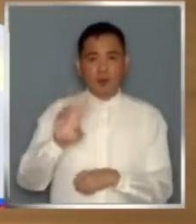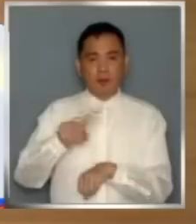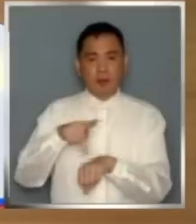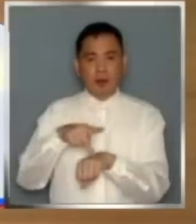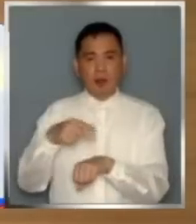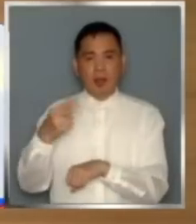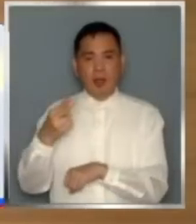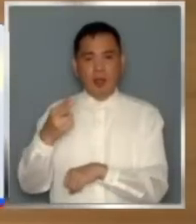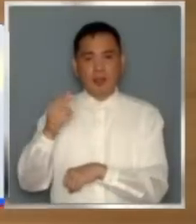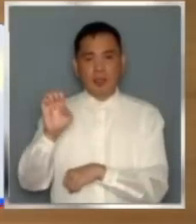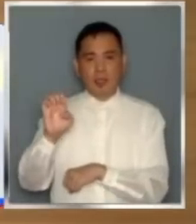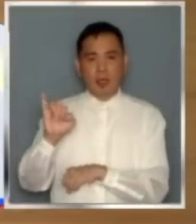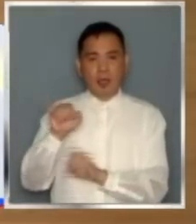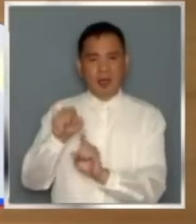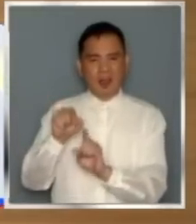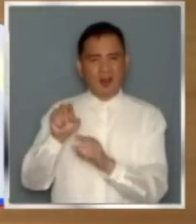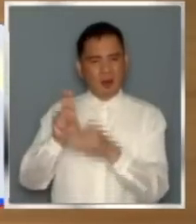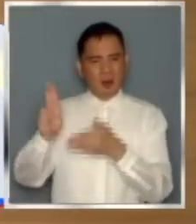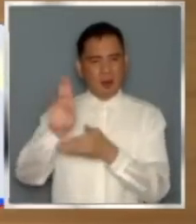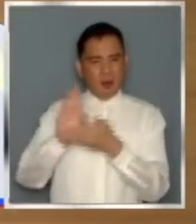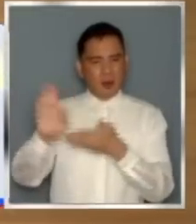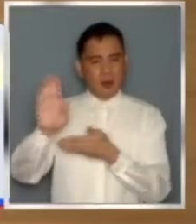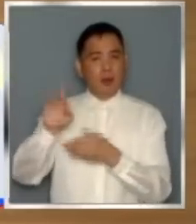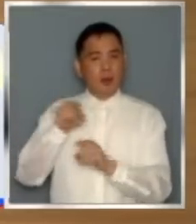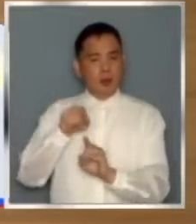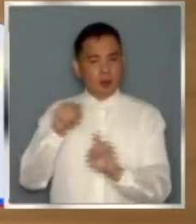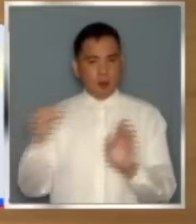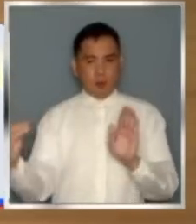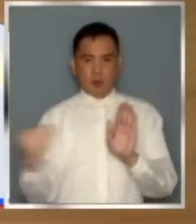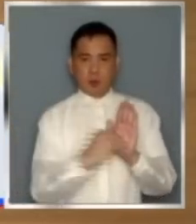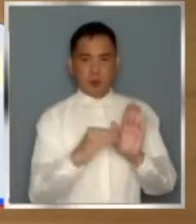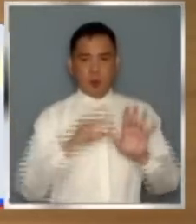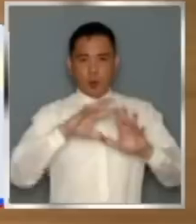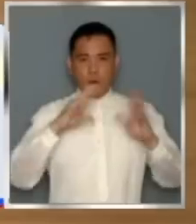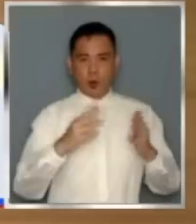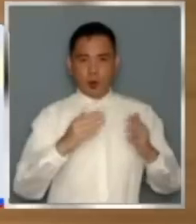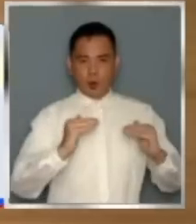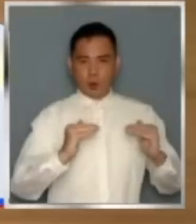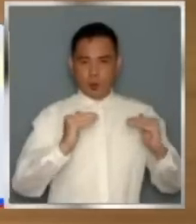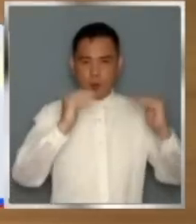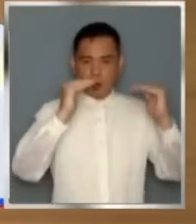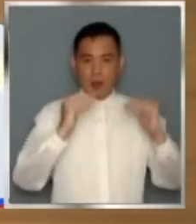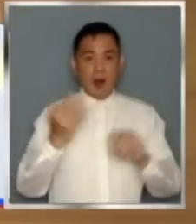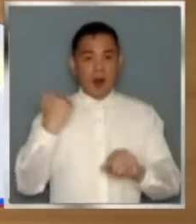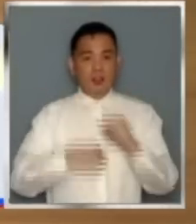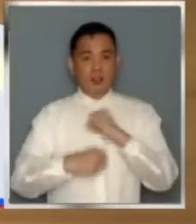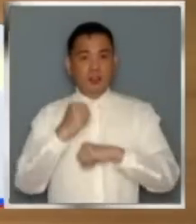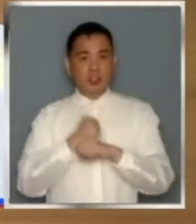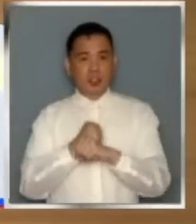the World Universities rankings compared to just 15 last year.